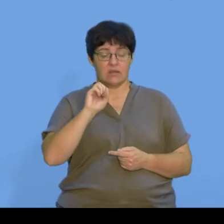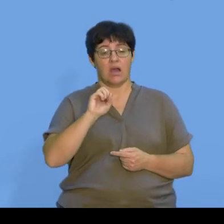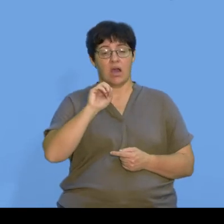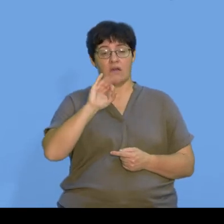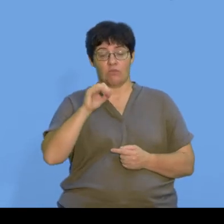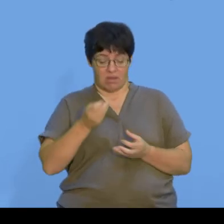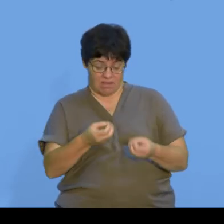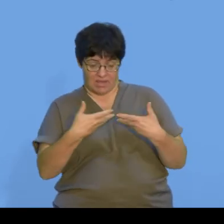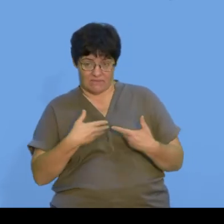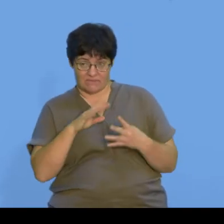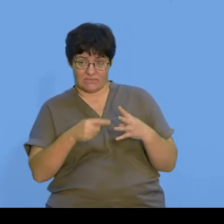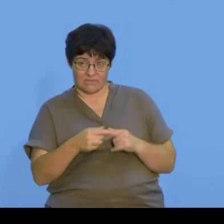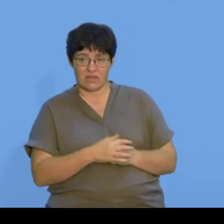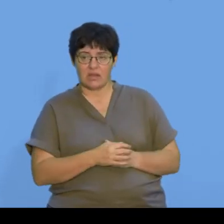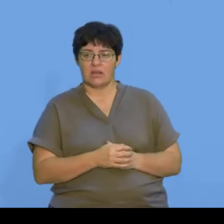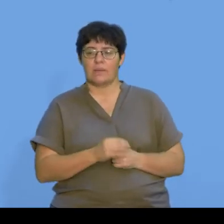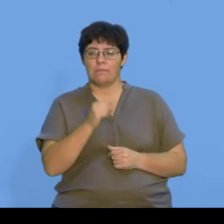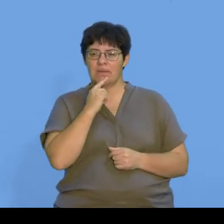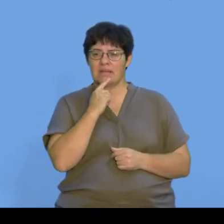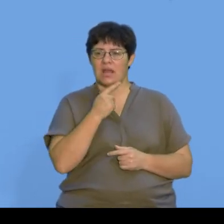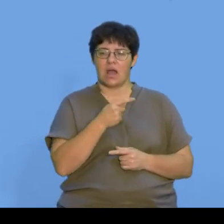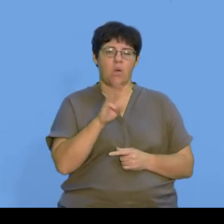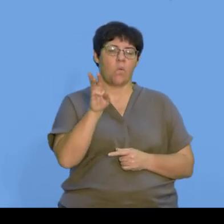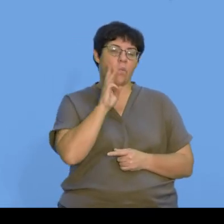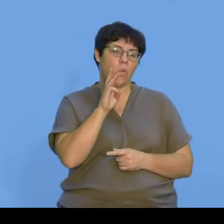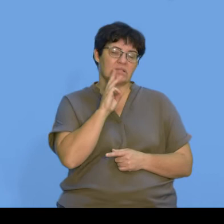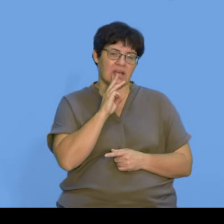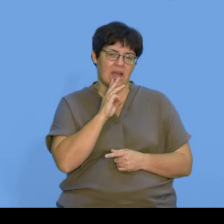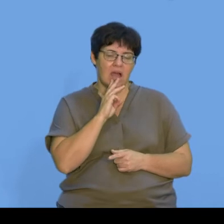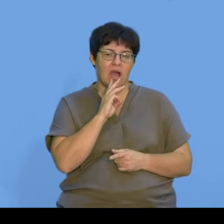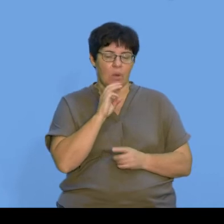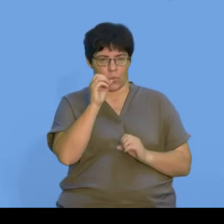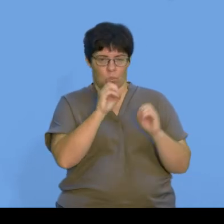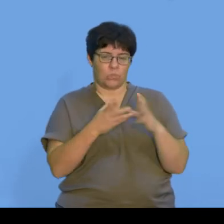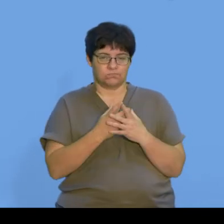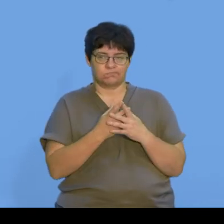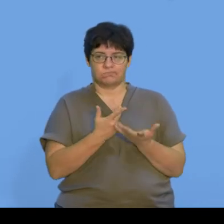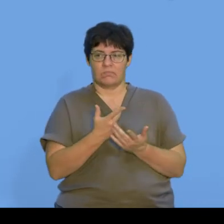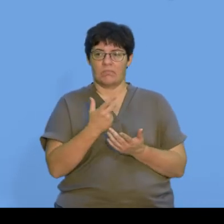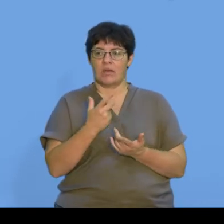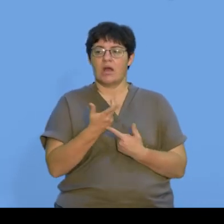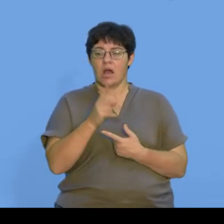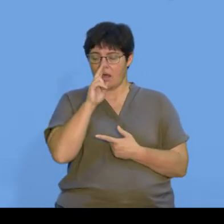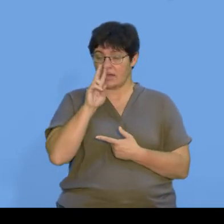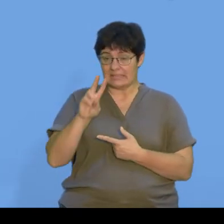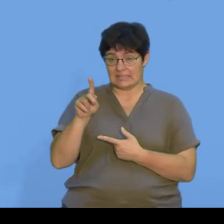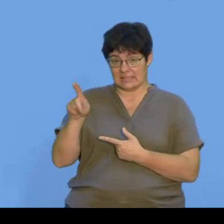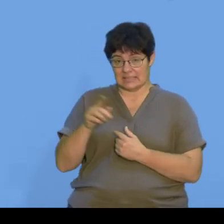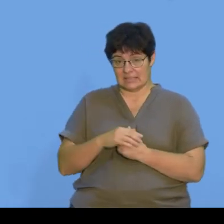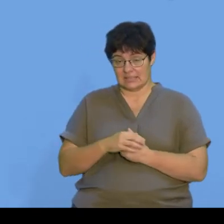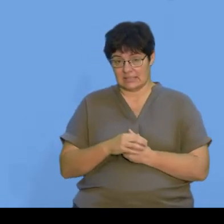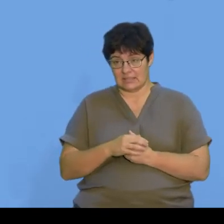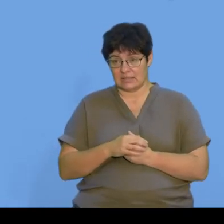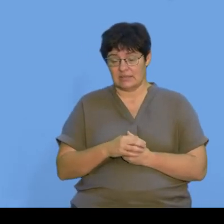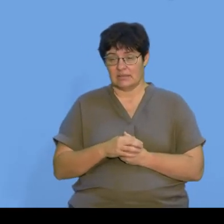is given, okay? Hydrated, it means that it has got water of crystallization. So if you focus your attention